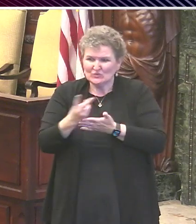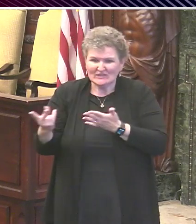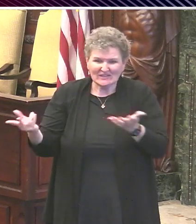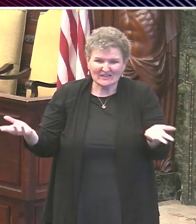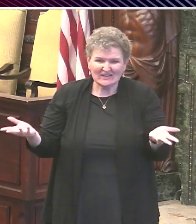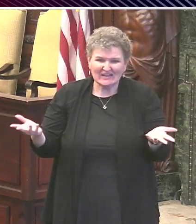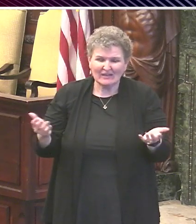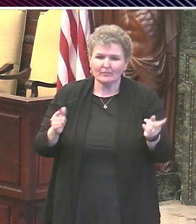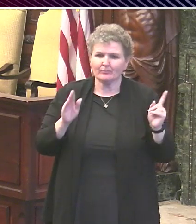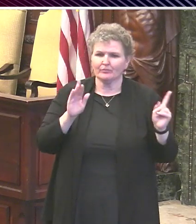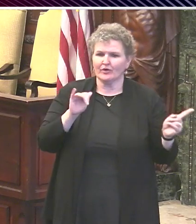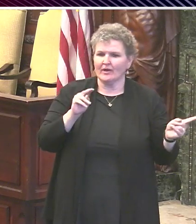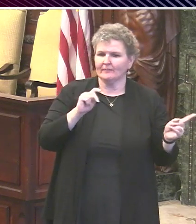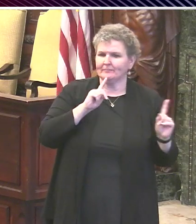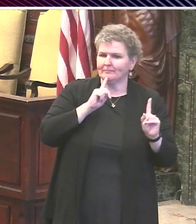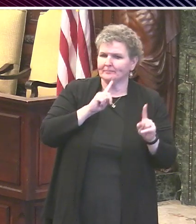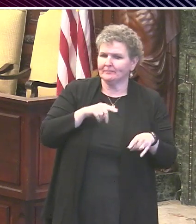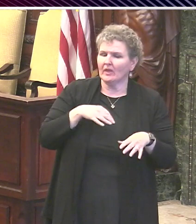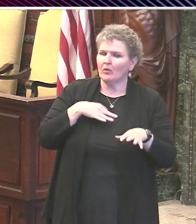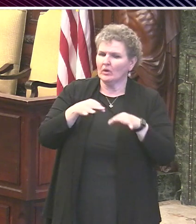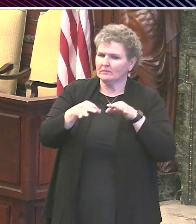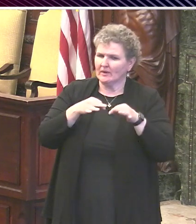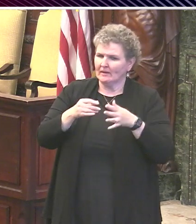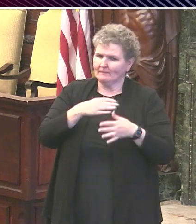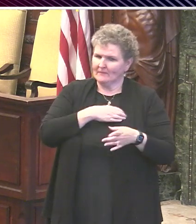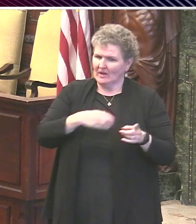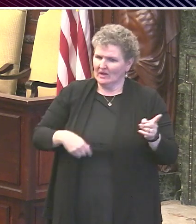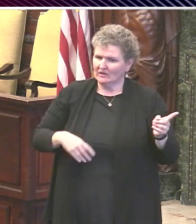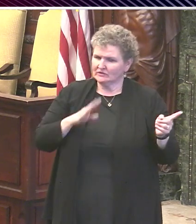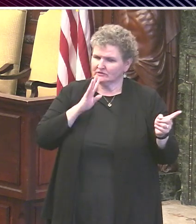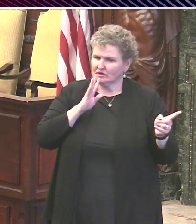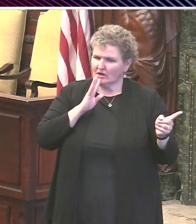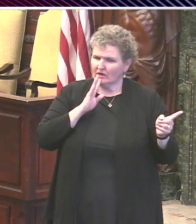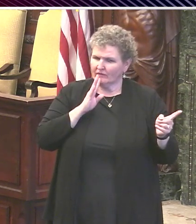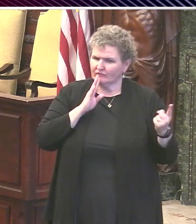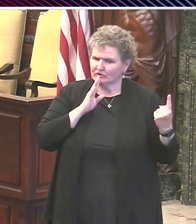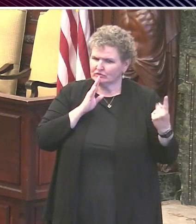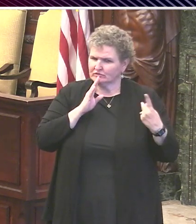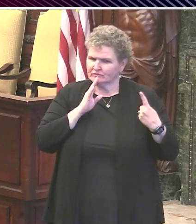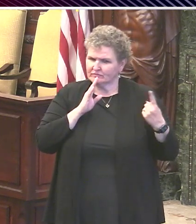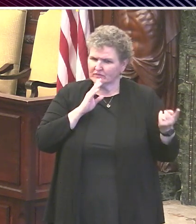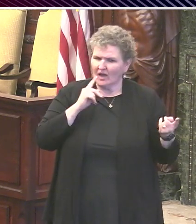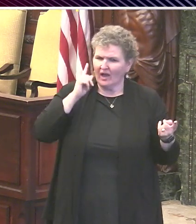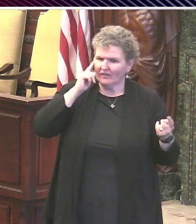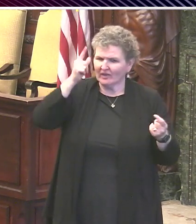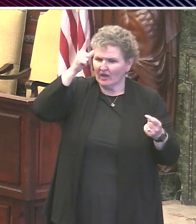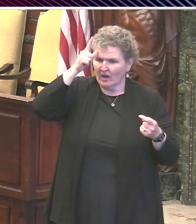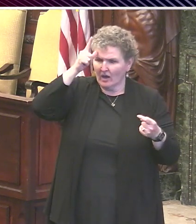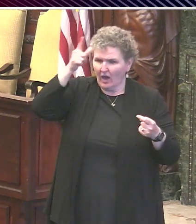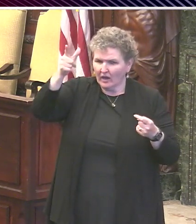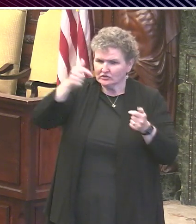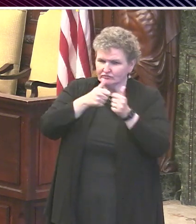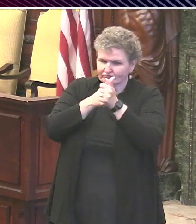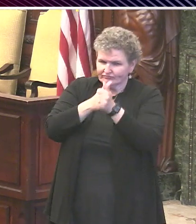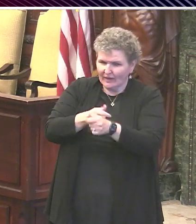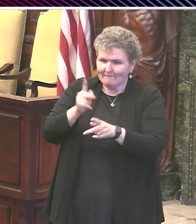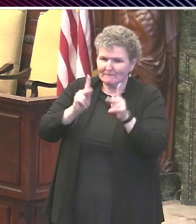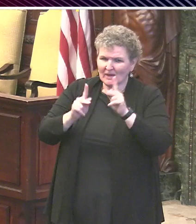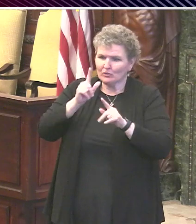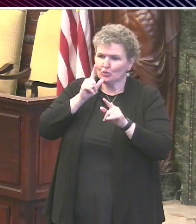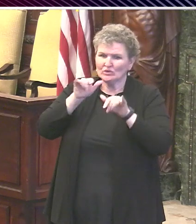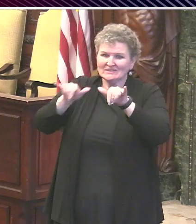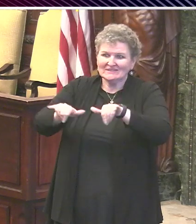can illuminate this, but I can tell you, if you think about it logically, our people have been staying home now for 5